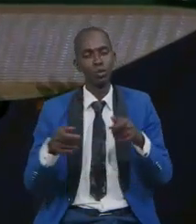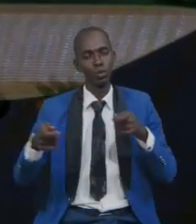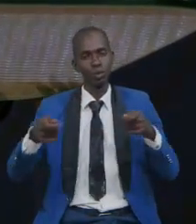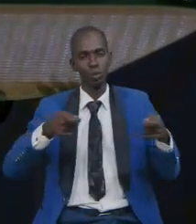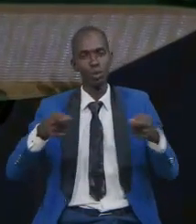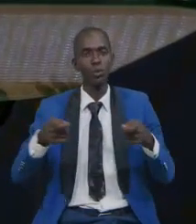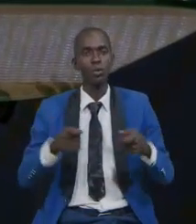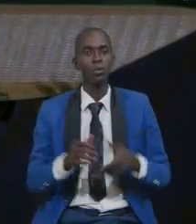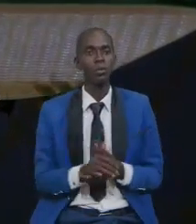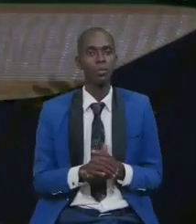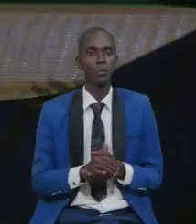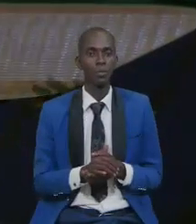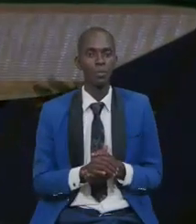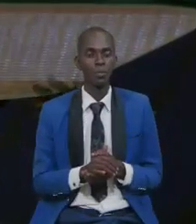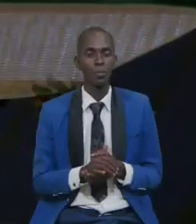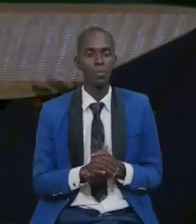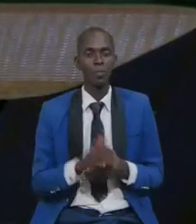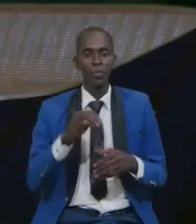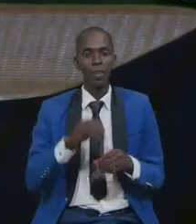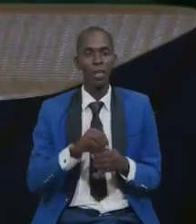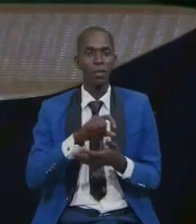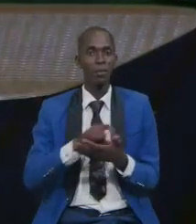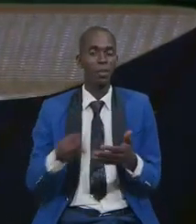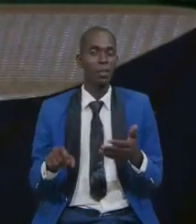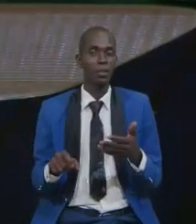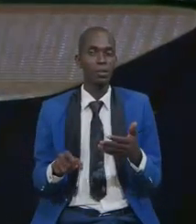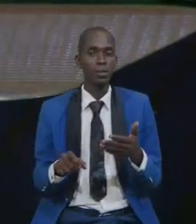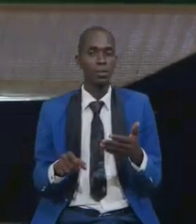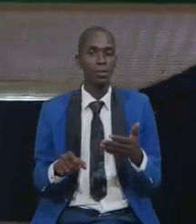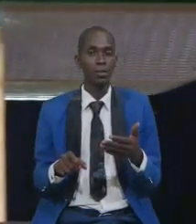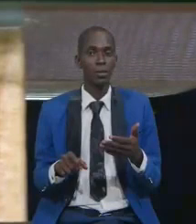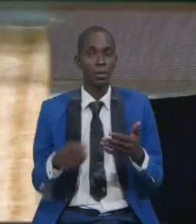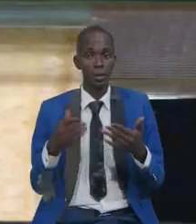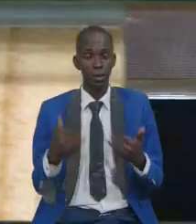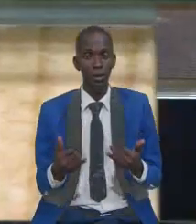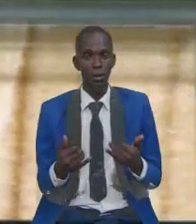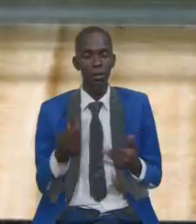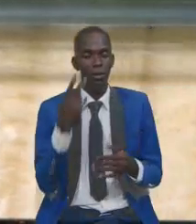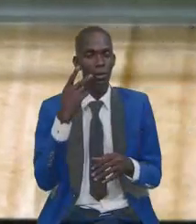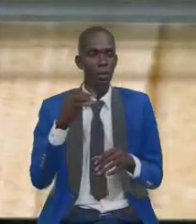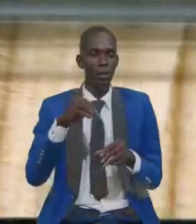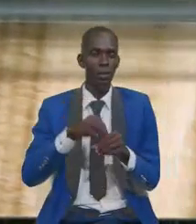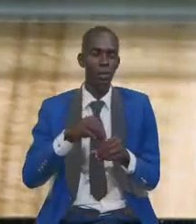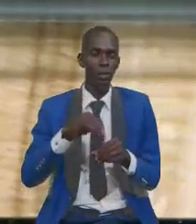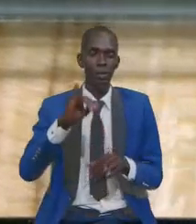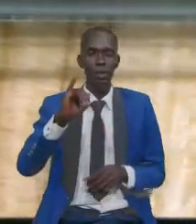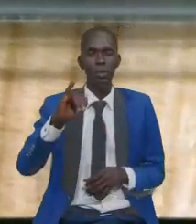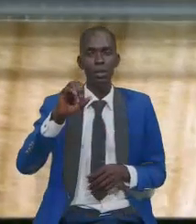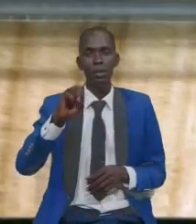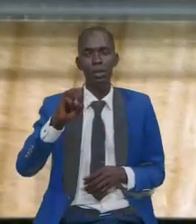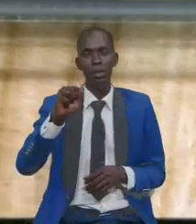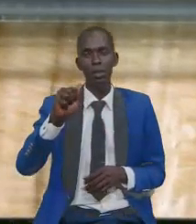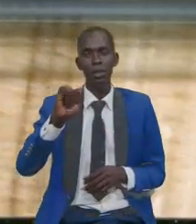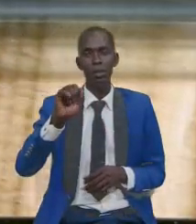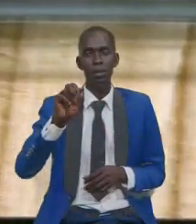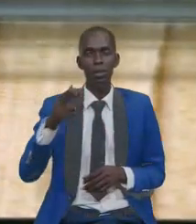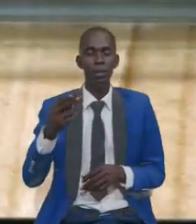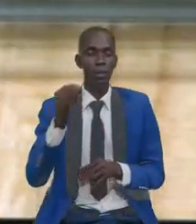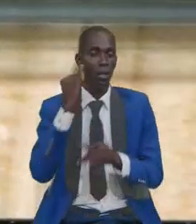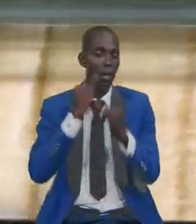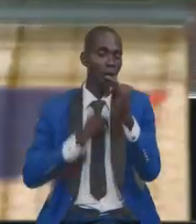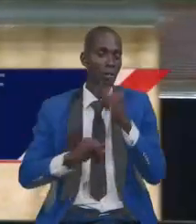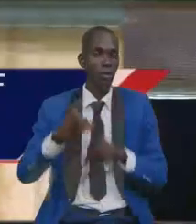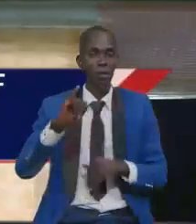due rule. Then in verse, we come to Isaiah chapter 13, verse